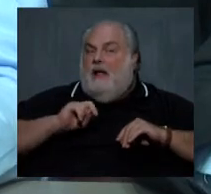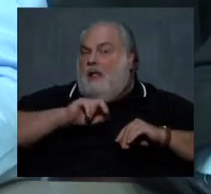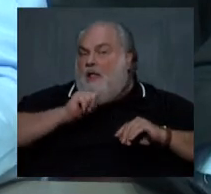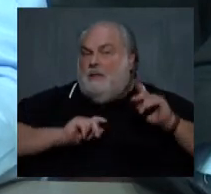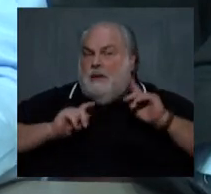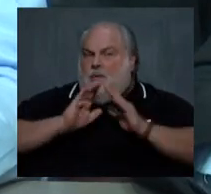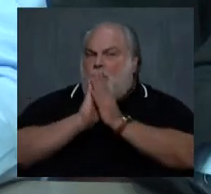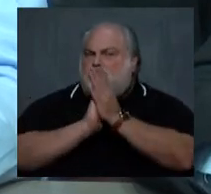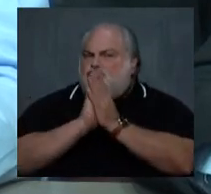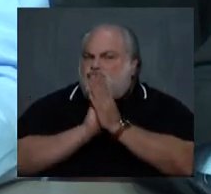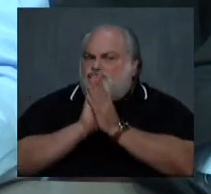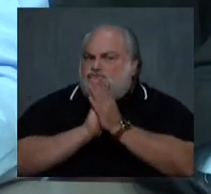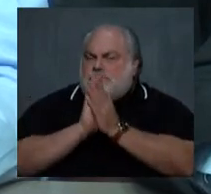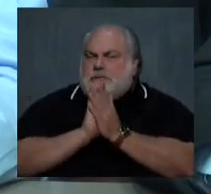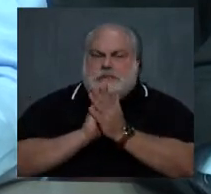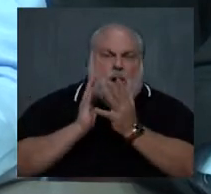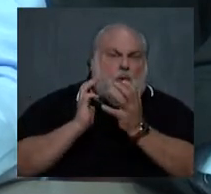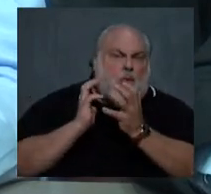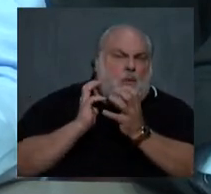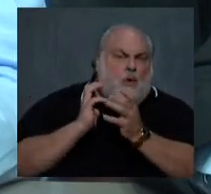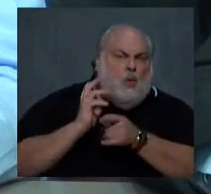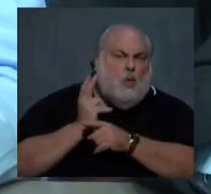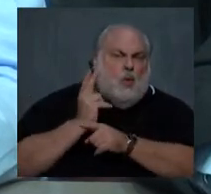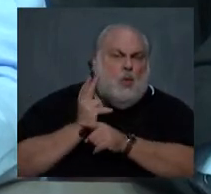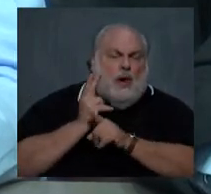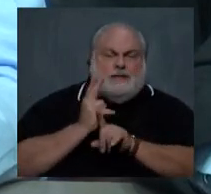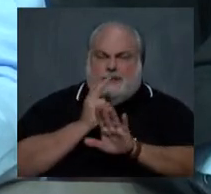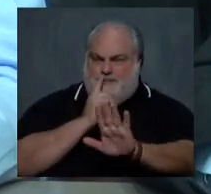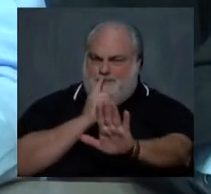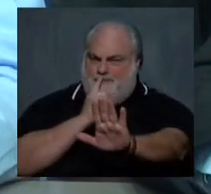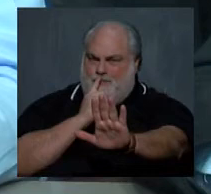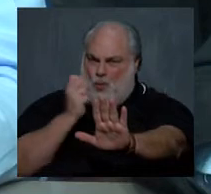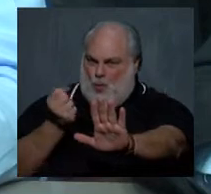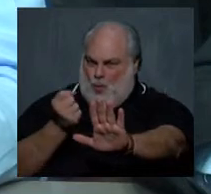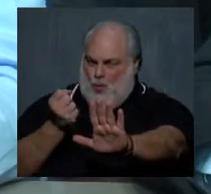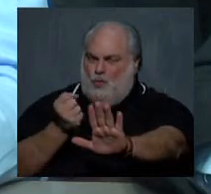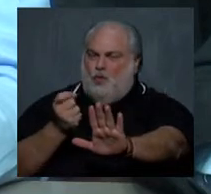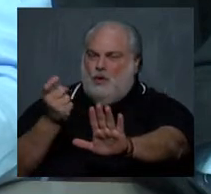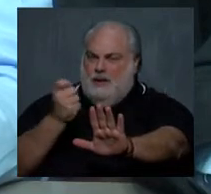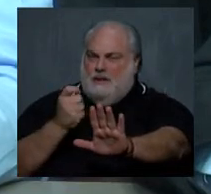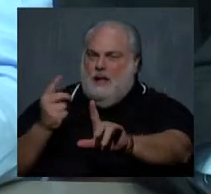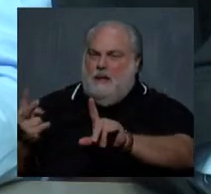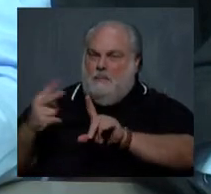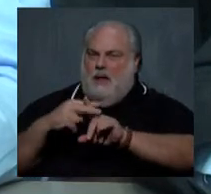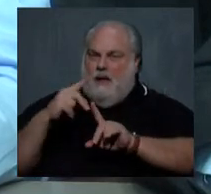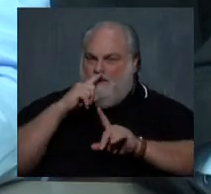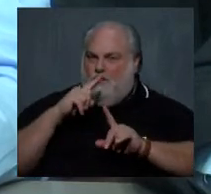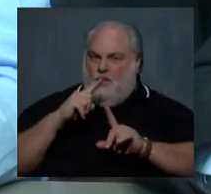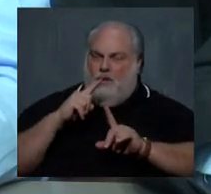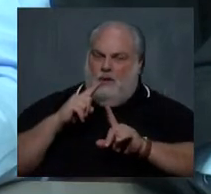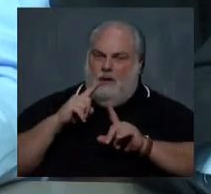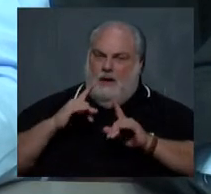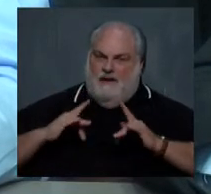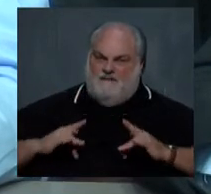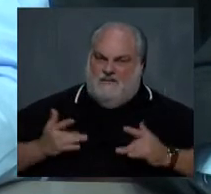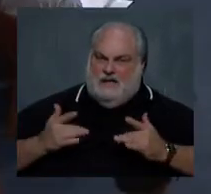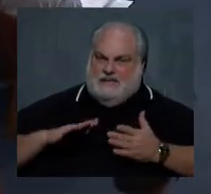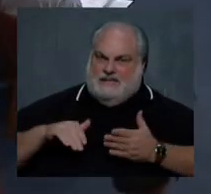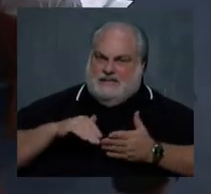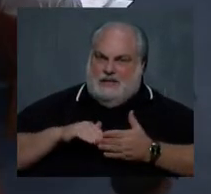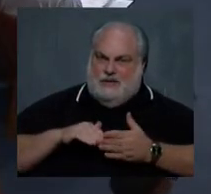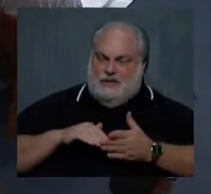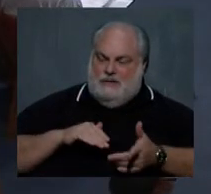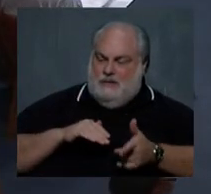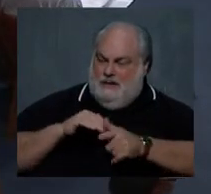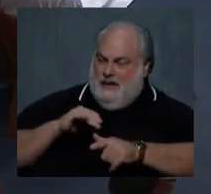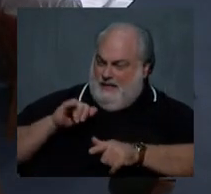type of activities, and we said, at that point, you need to come forward and make application. So, Jamie? 105 East Roosevelt, is that there